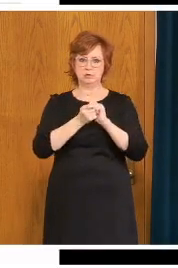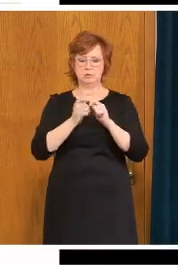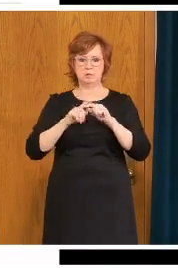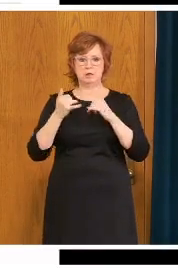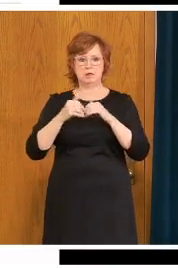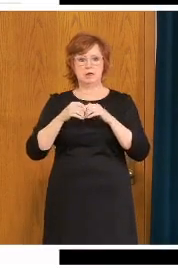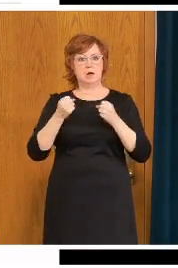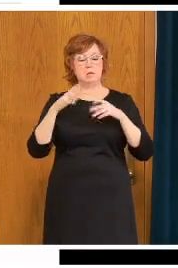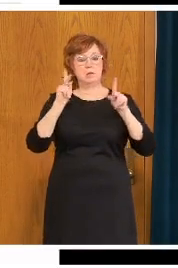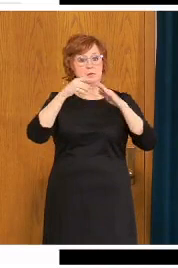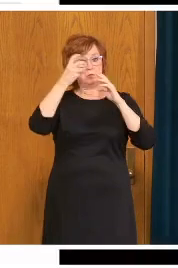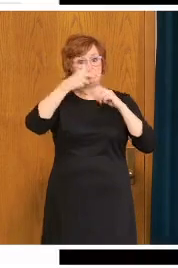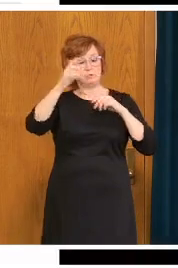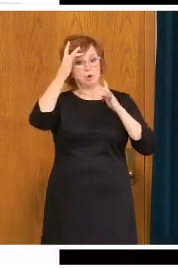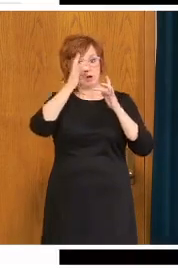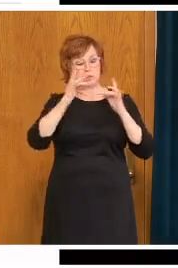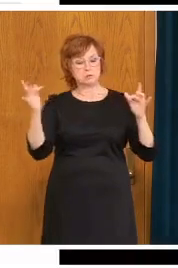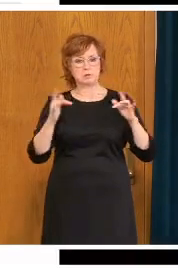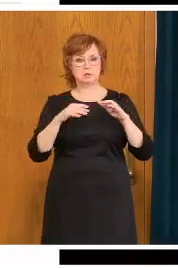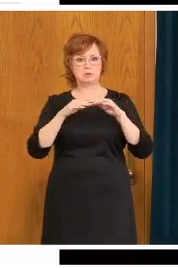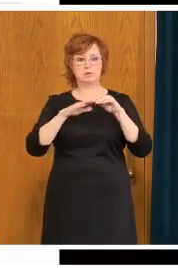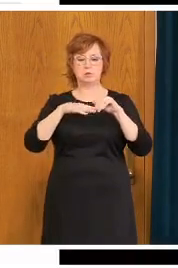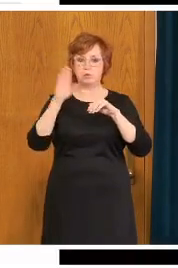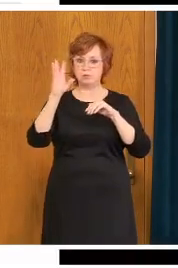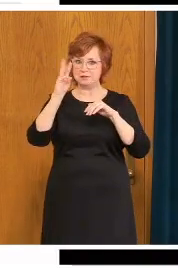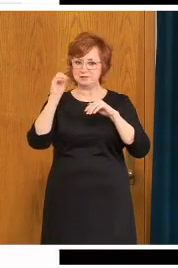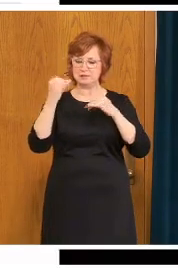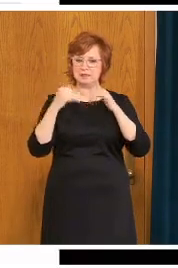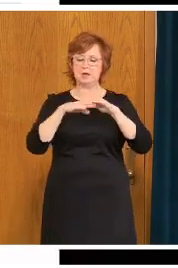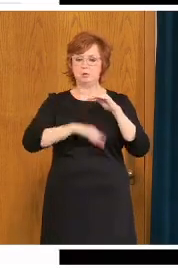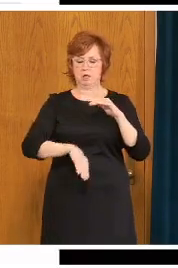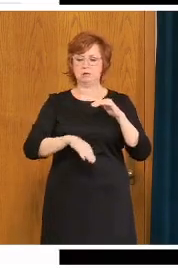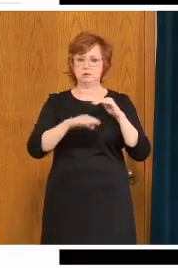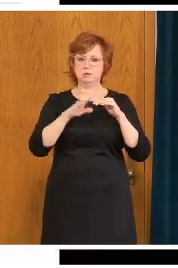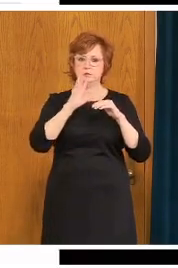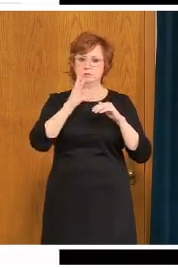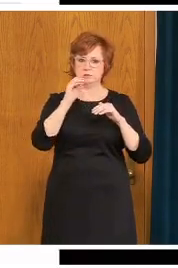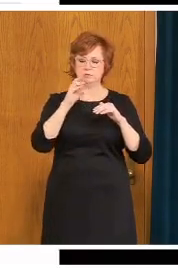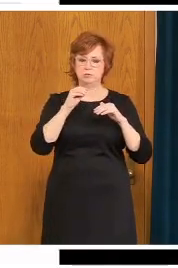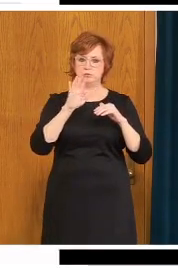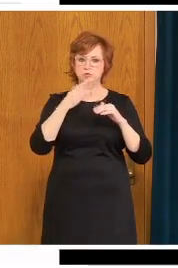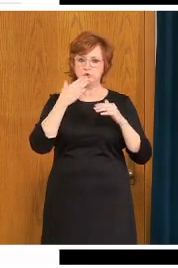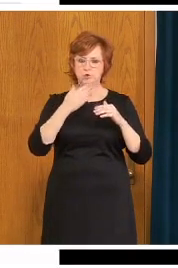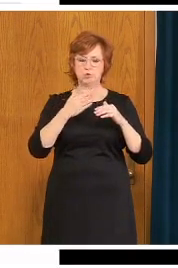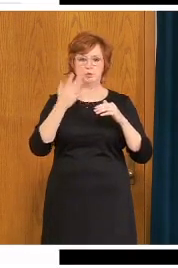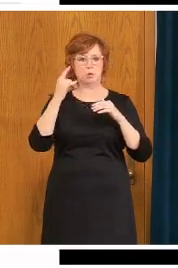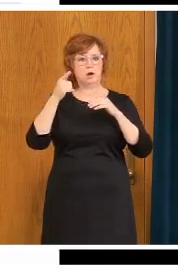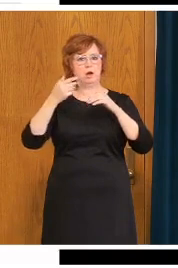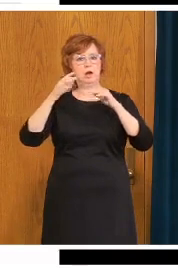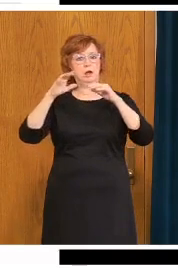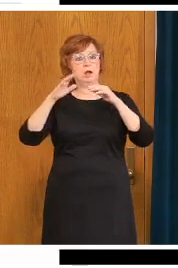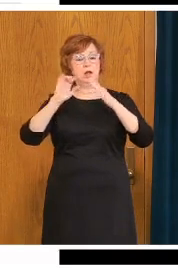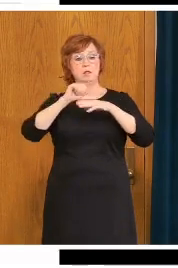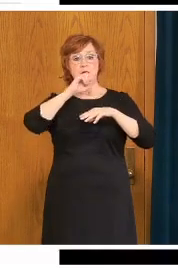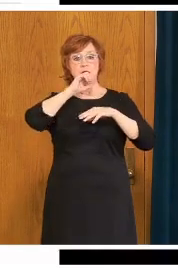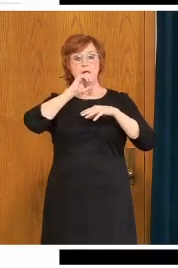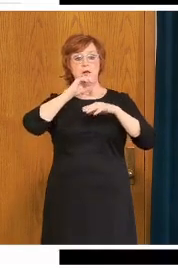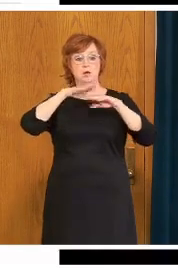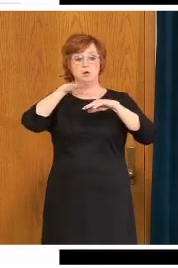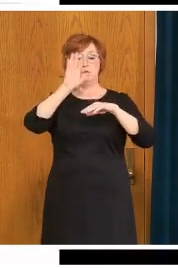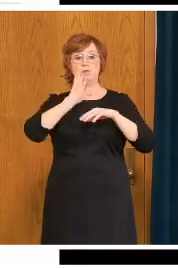lower now, and this is primarily due to the impact of vaccination. And hospitalizations concerningly have gone up a bit in the